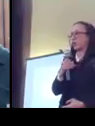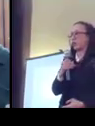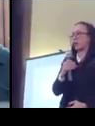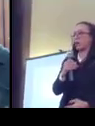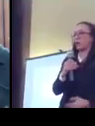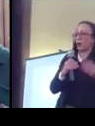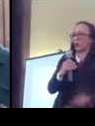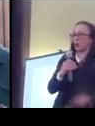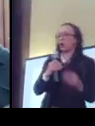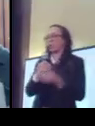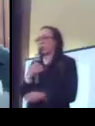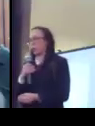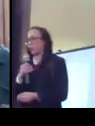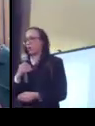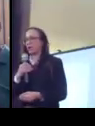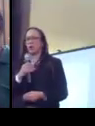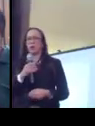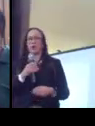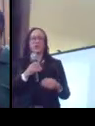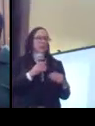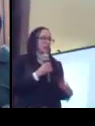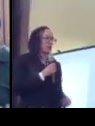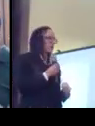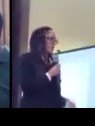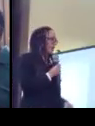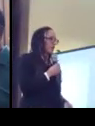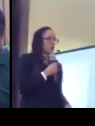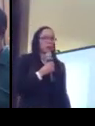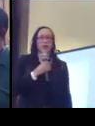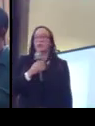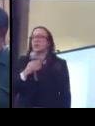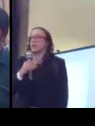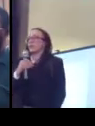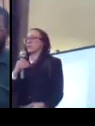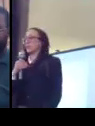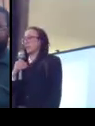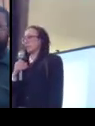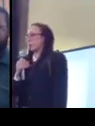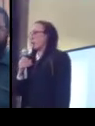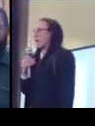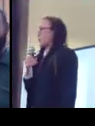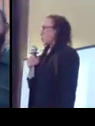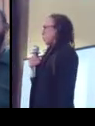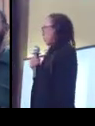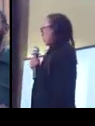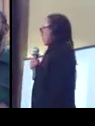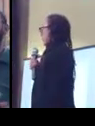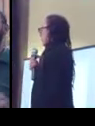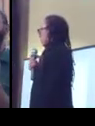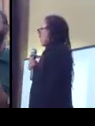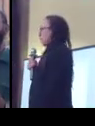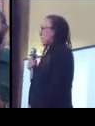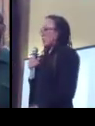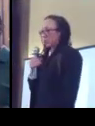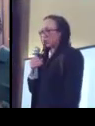a high-level understanding of where we are and where we want to go in a succinct executive summary. This executive summary captures the goals